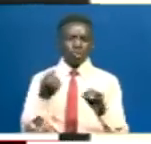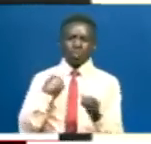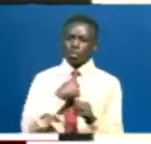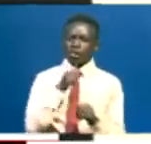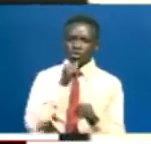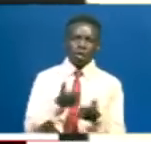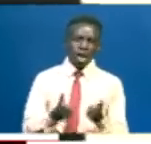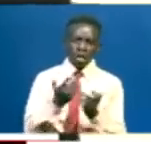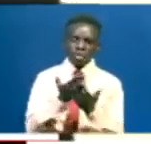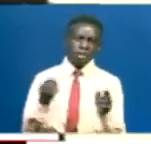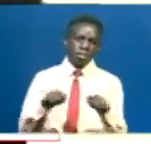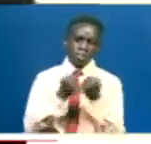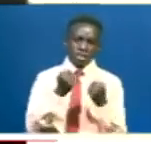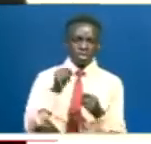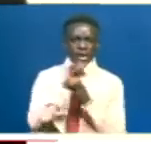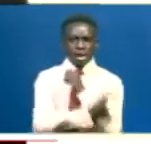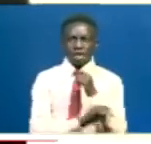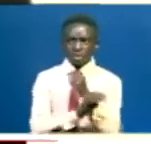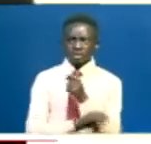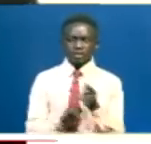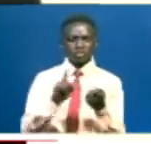to make the country ungovernable through anarchy.